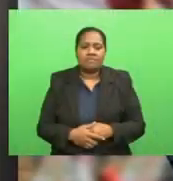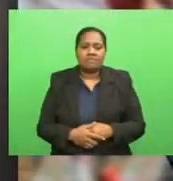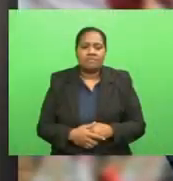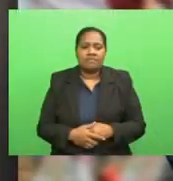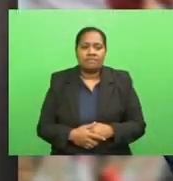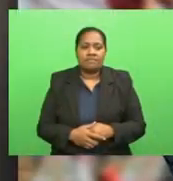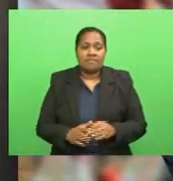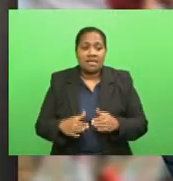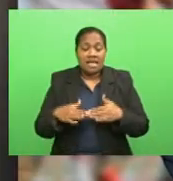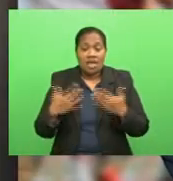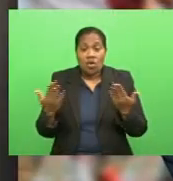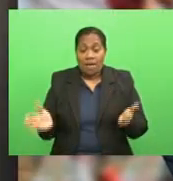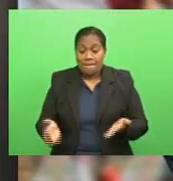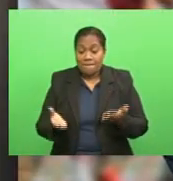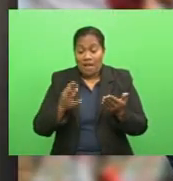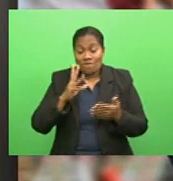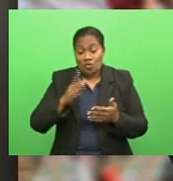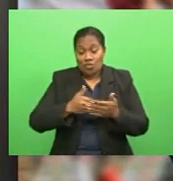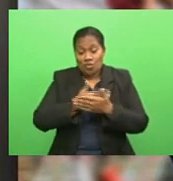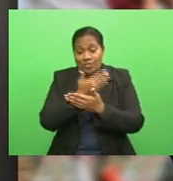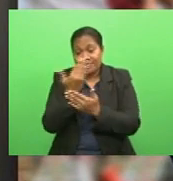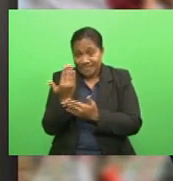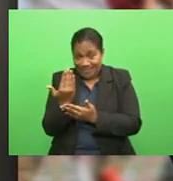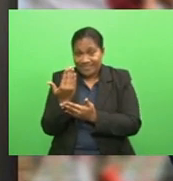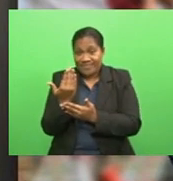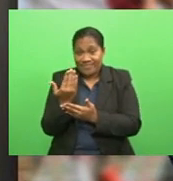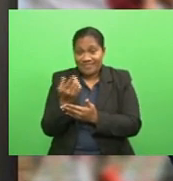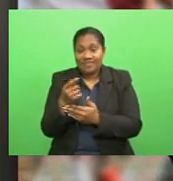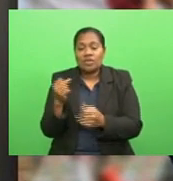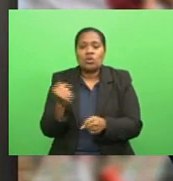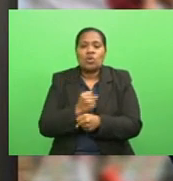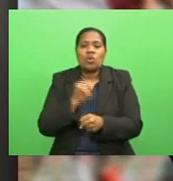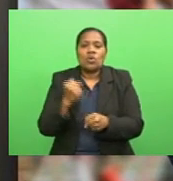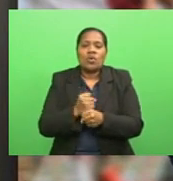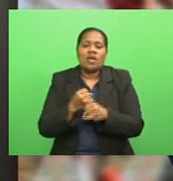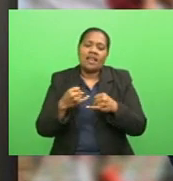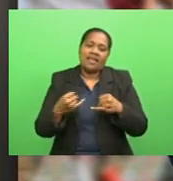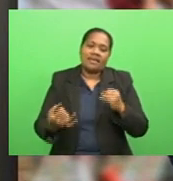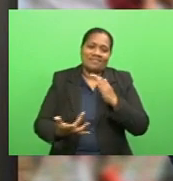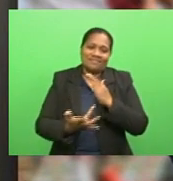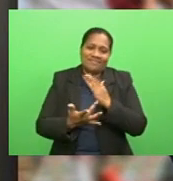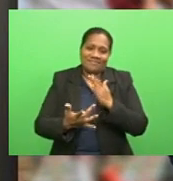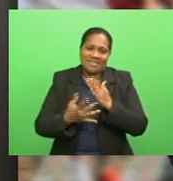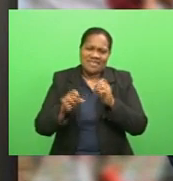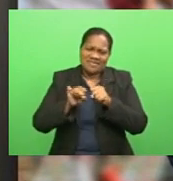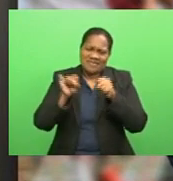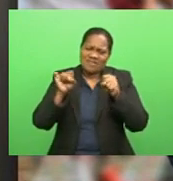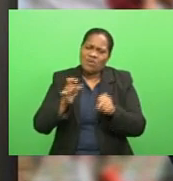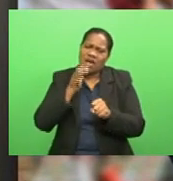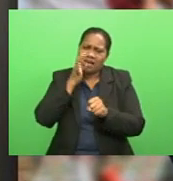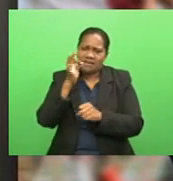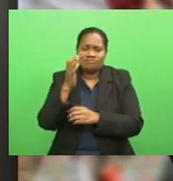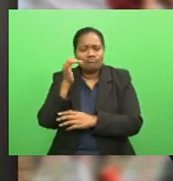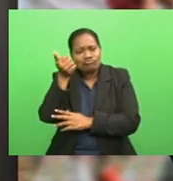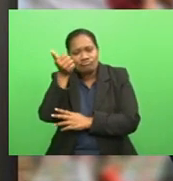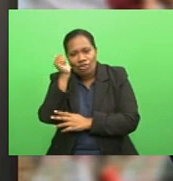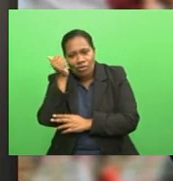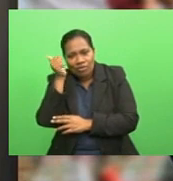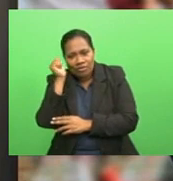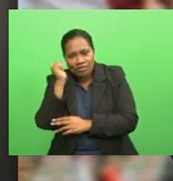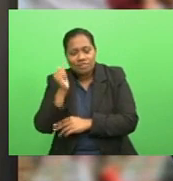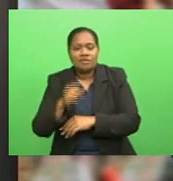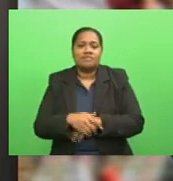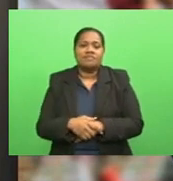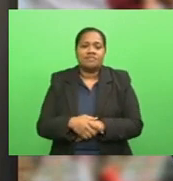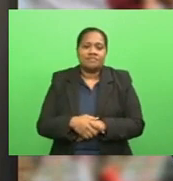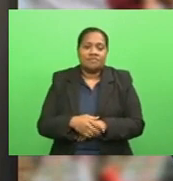Now, player of the day, the operator of the Premier League's goal line technology system, has apologized after Nera denied Sheffield United a